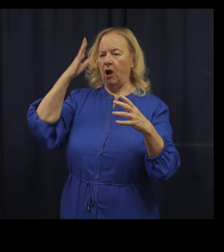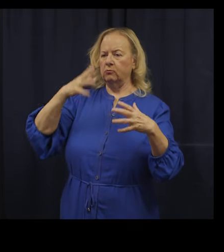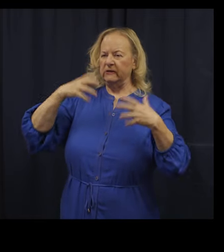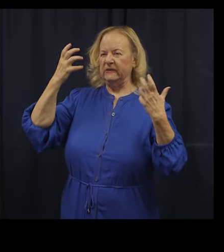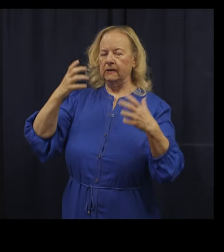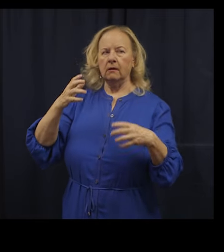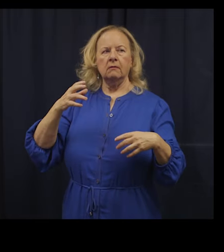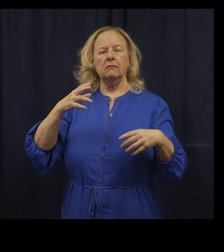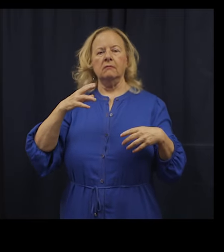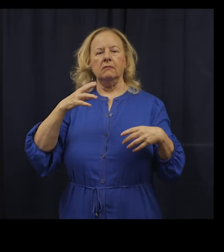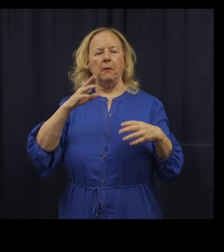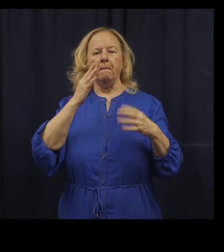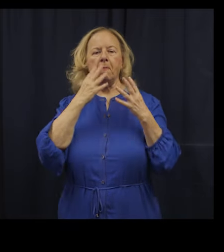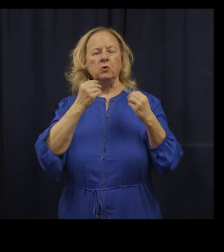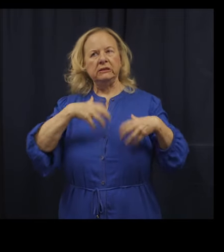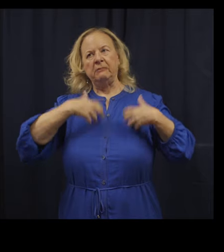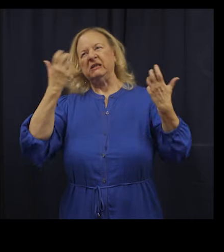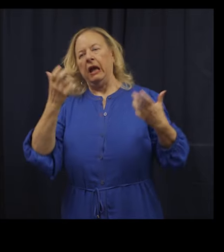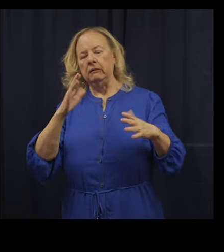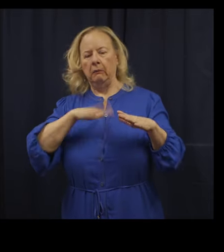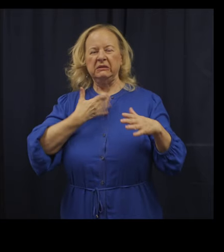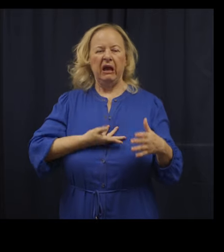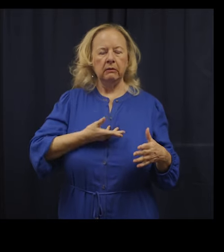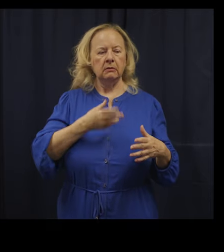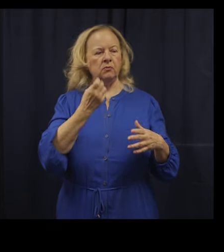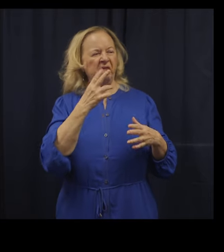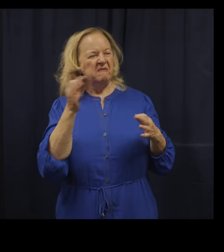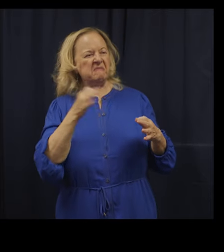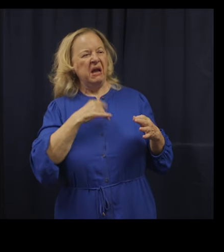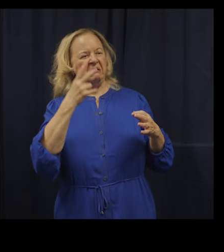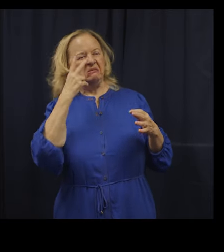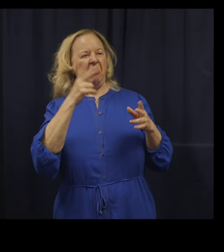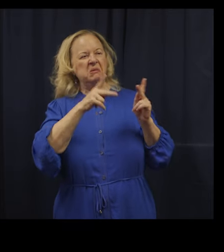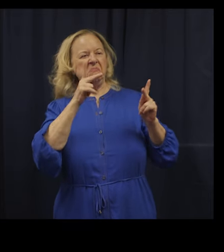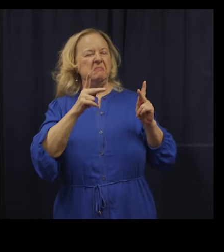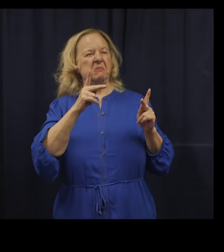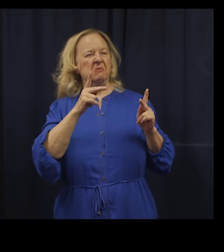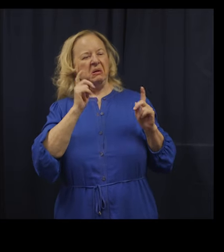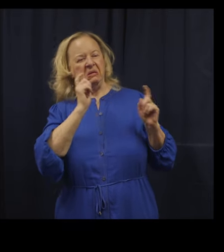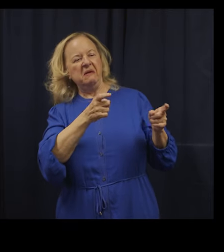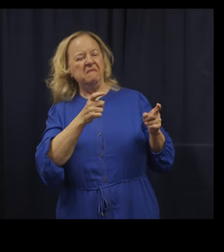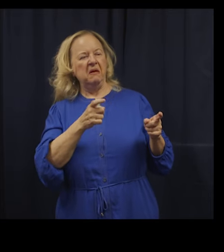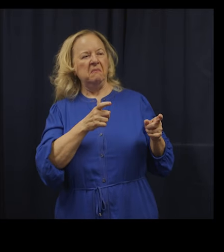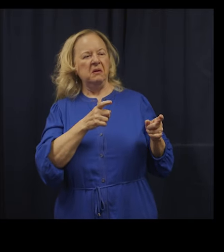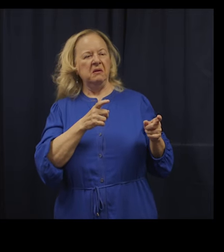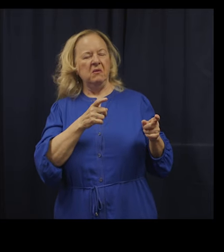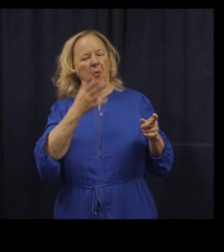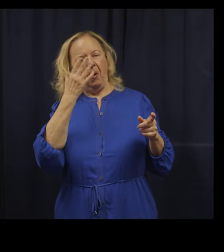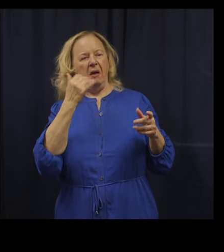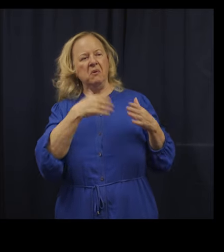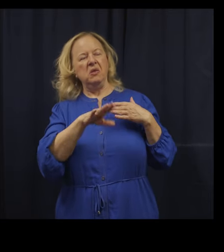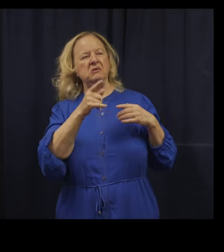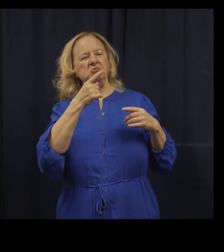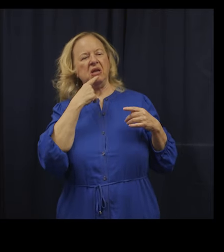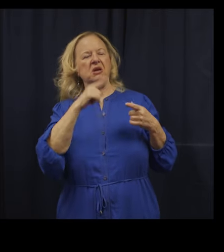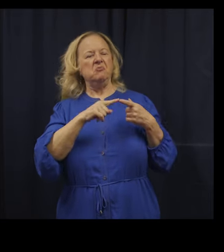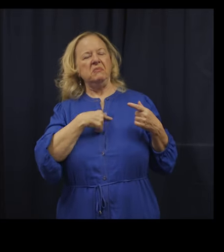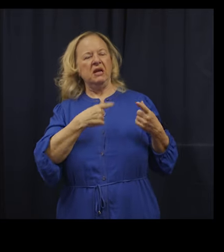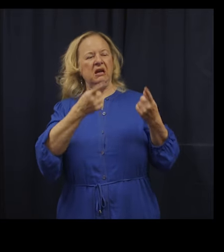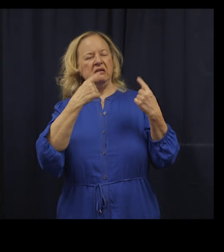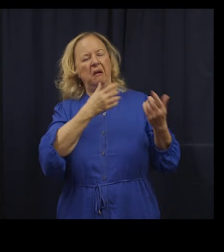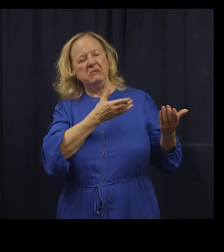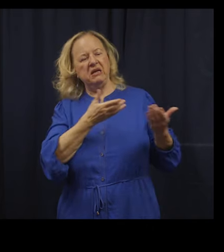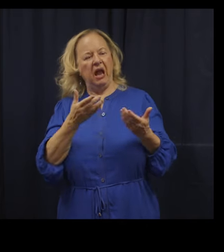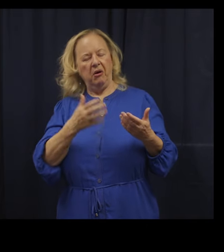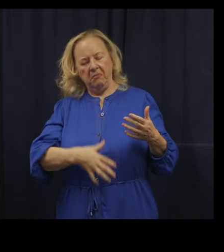upset. And he says in 12-15, did I conceive all these people? Did I give them birth that you would come and say to me, come, carry them